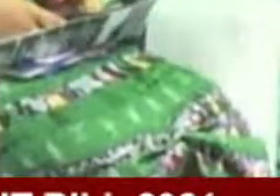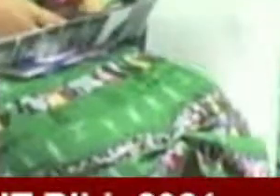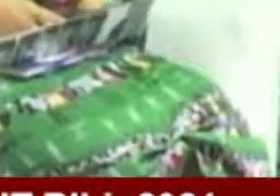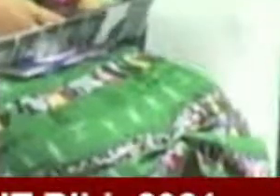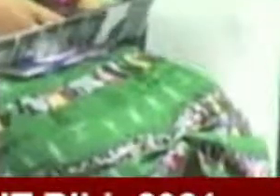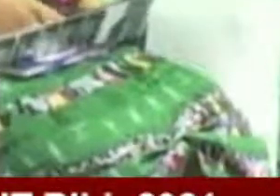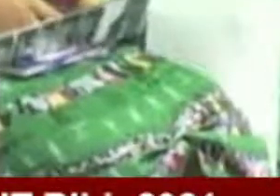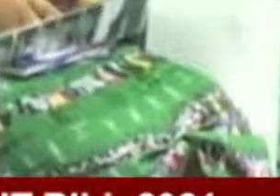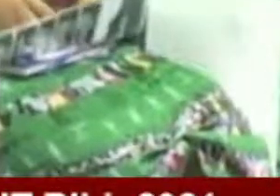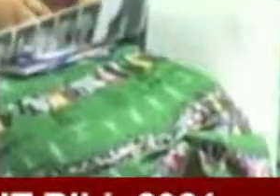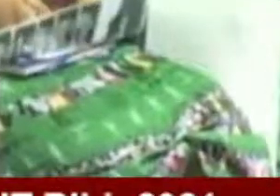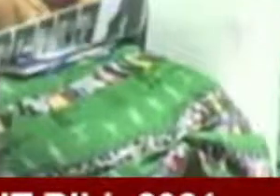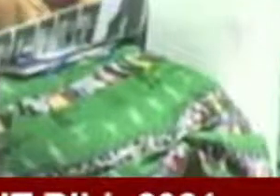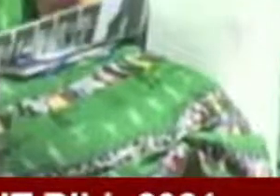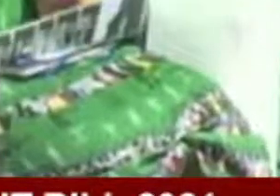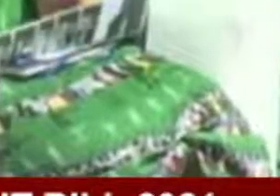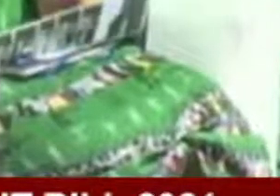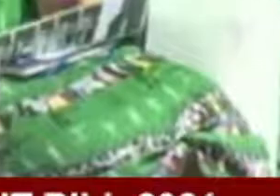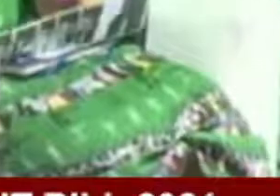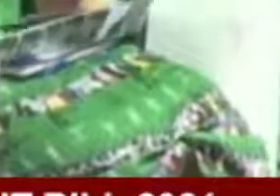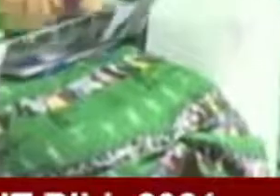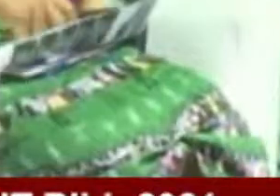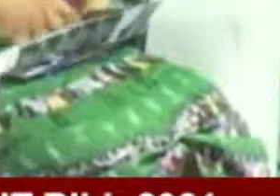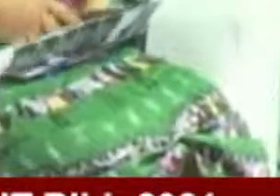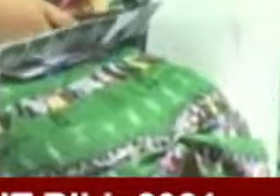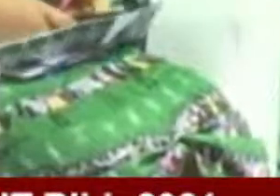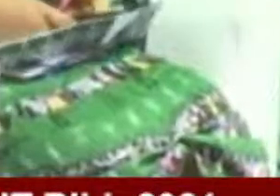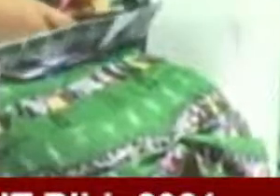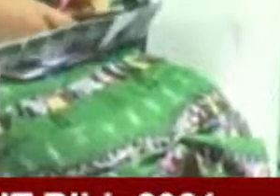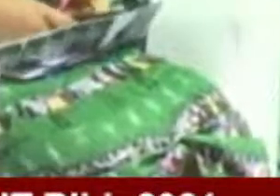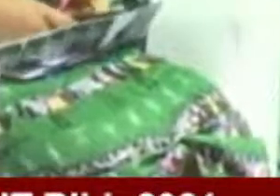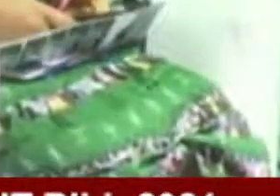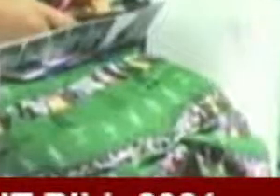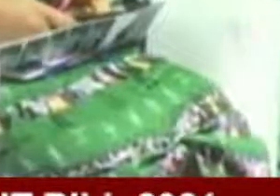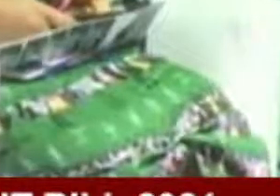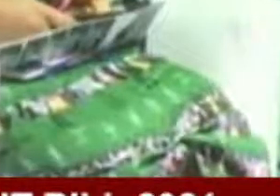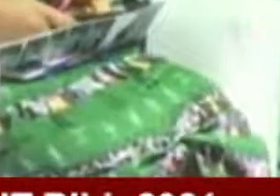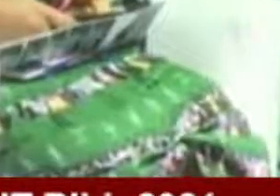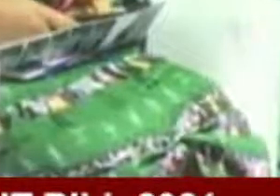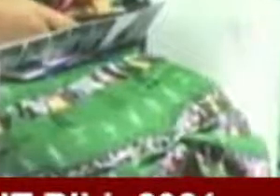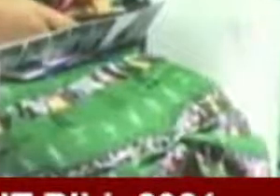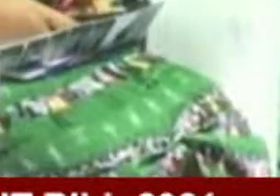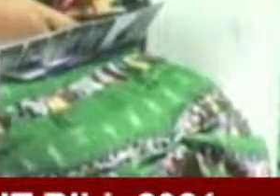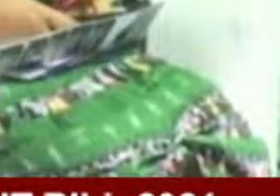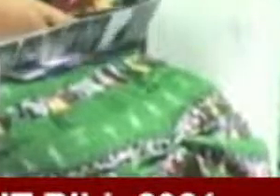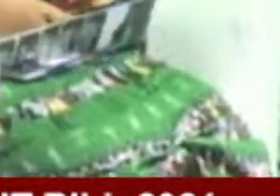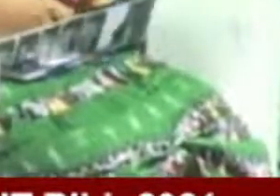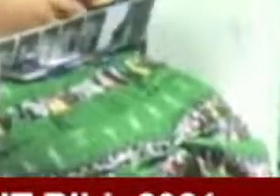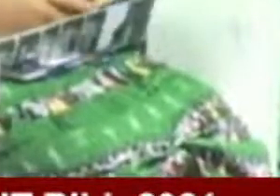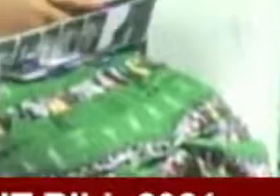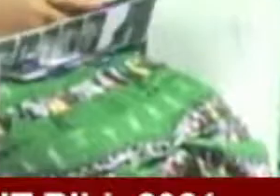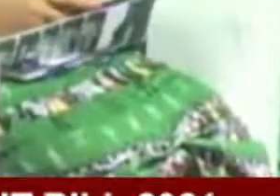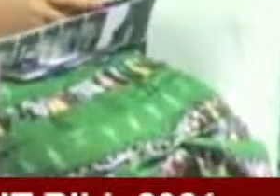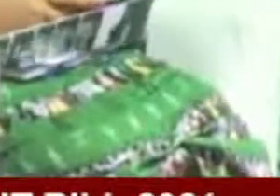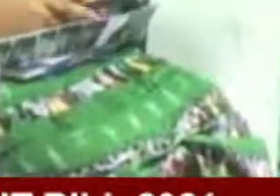the National Assembly member that we have currently to muster that courage and actually override the president. But if you ask me as an individual, it will